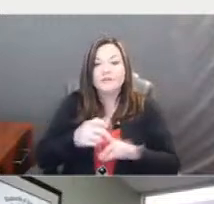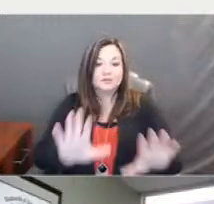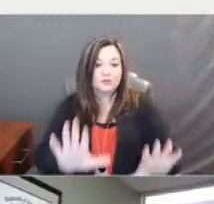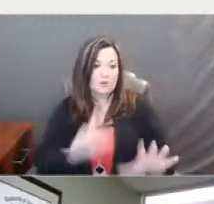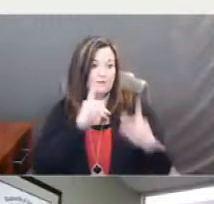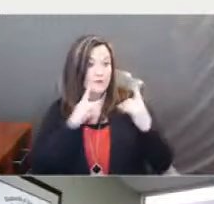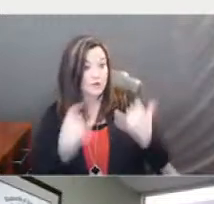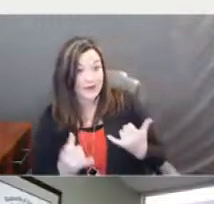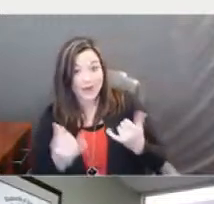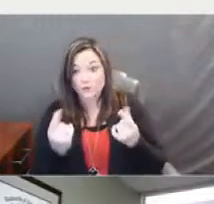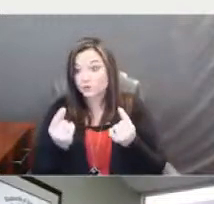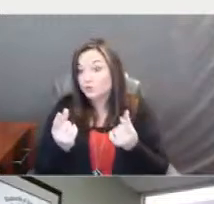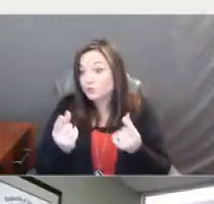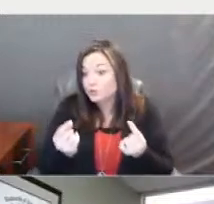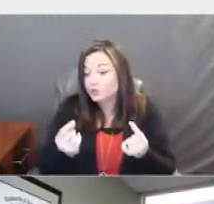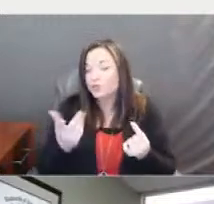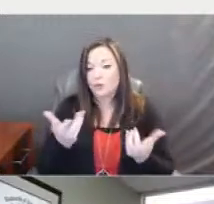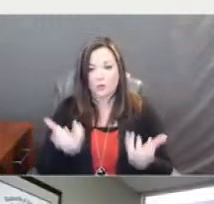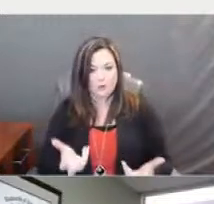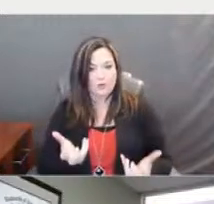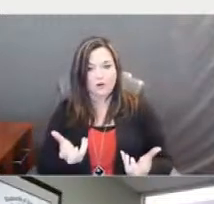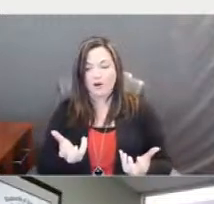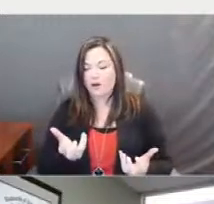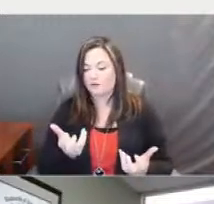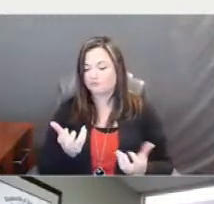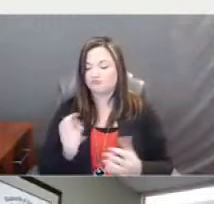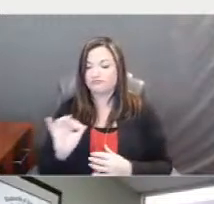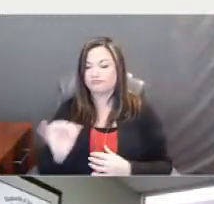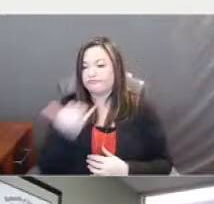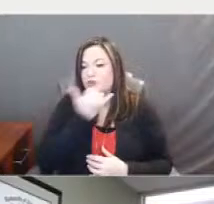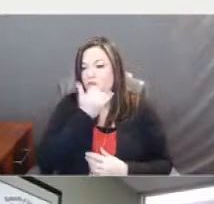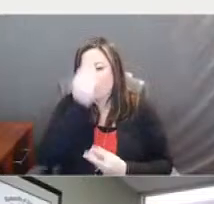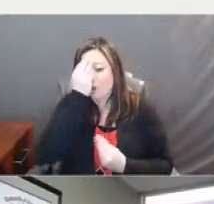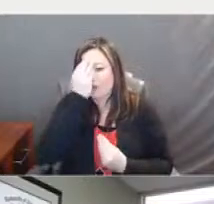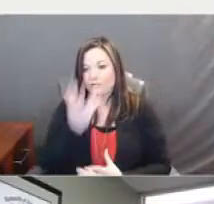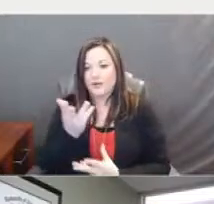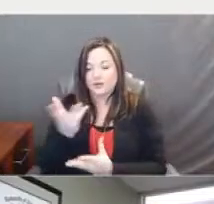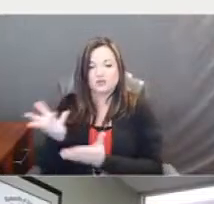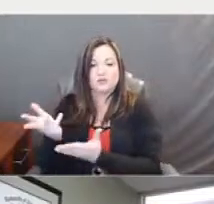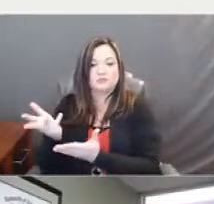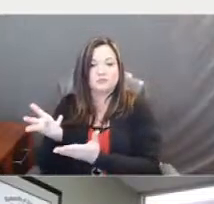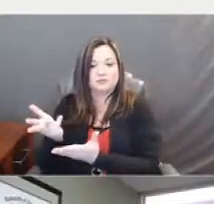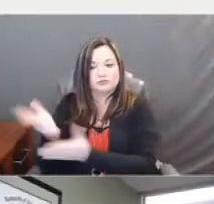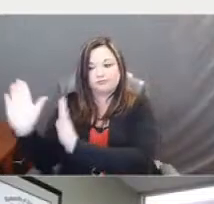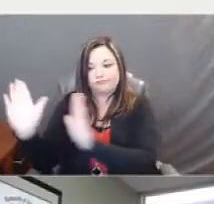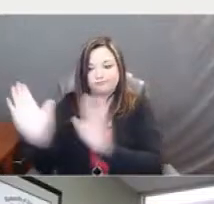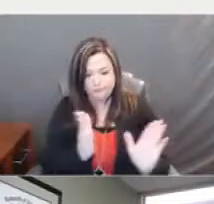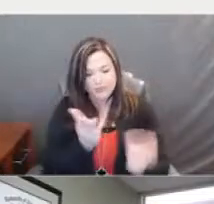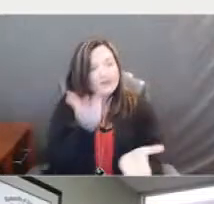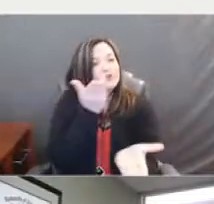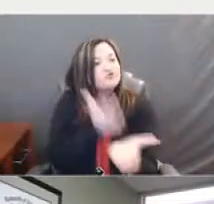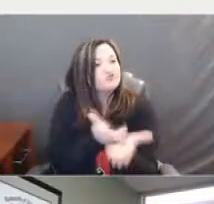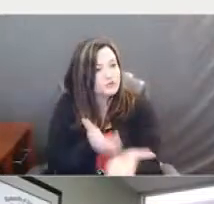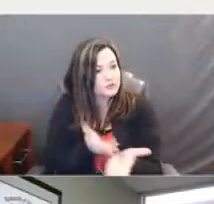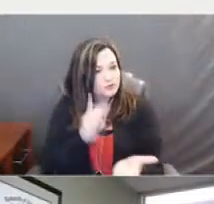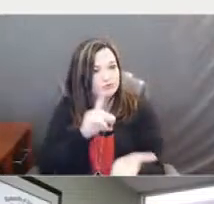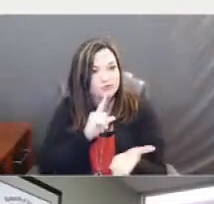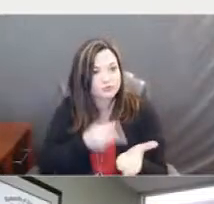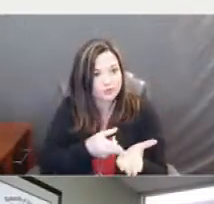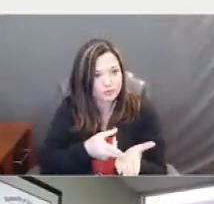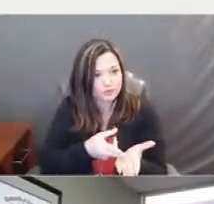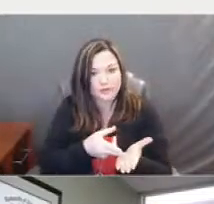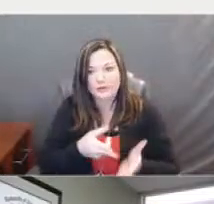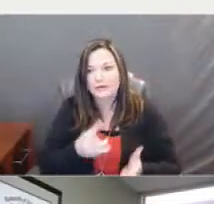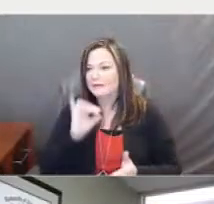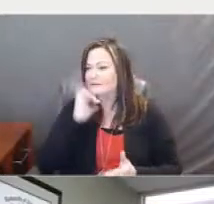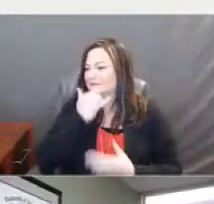here, right now, is bust some of those myths. So let's get started. Number one, mistrust in